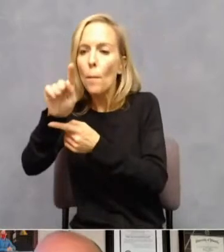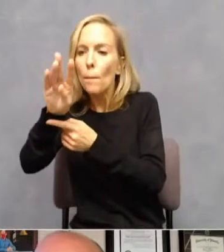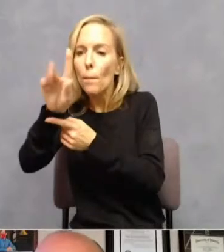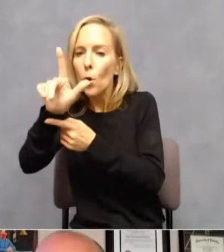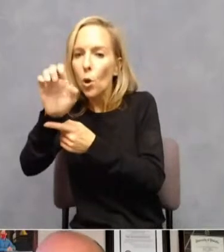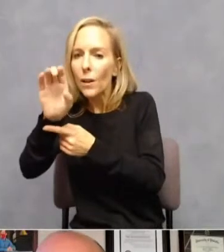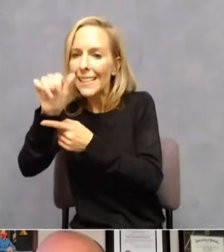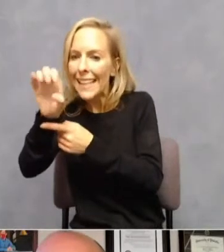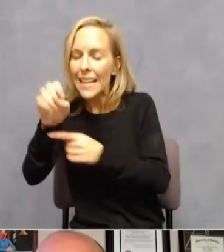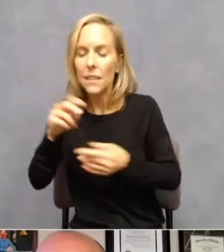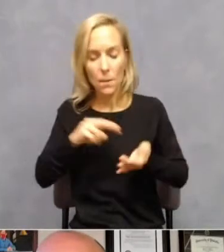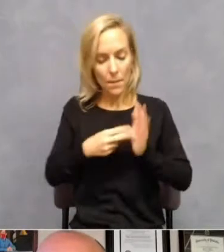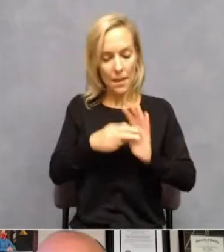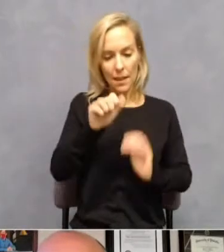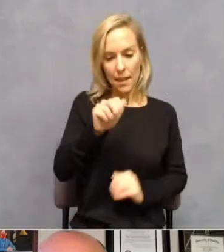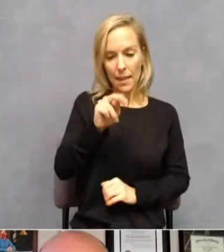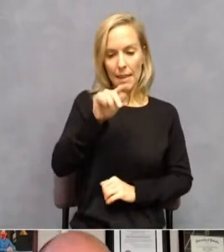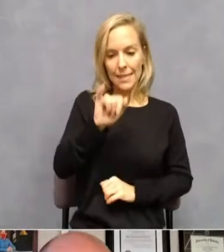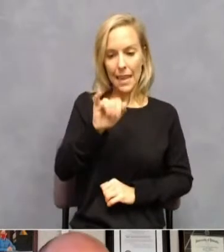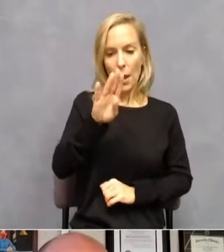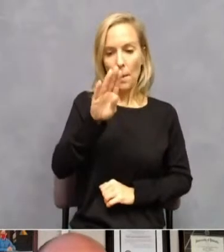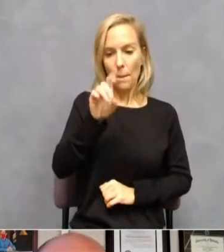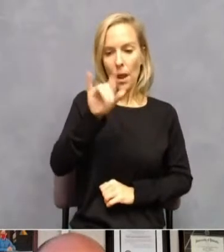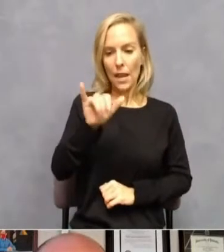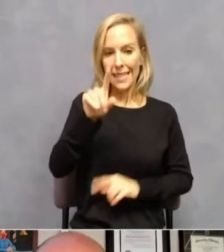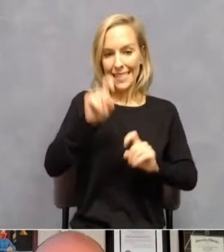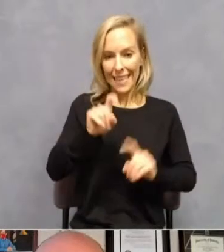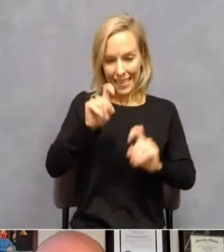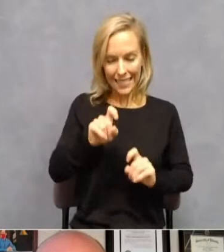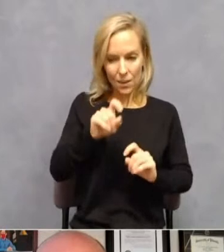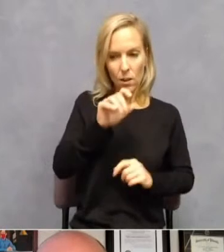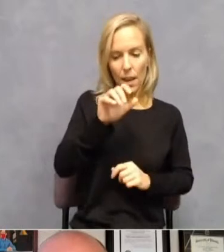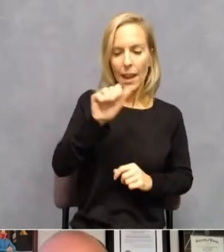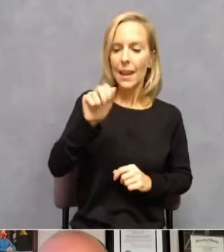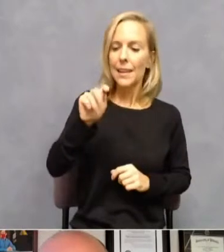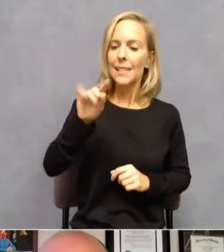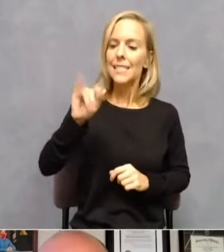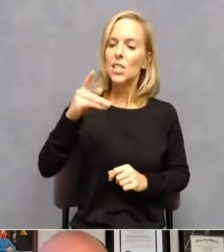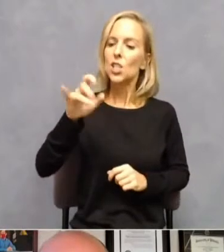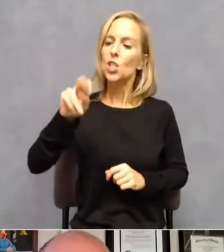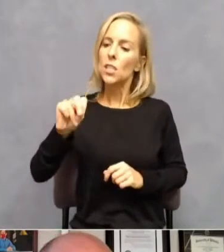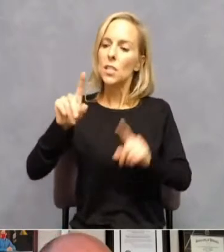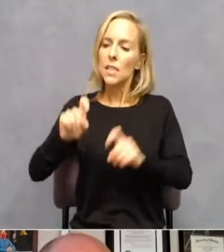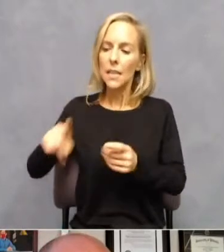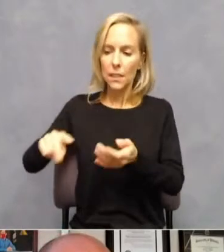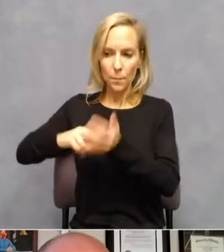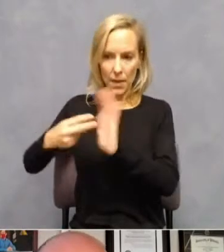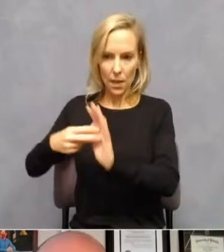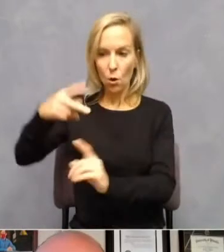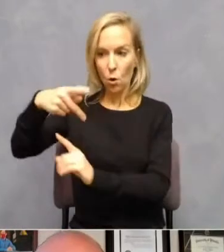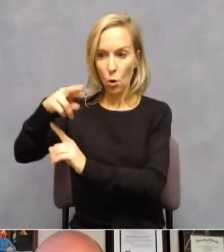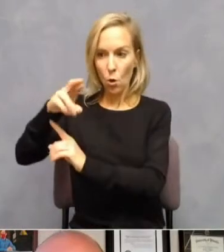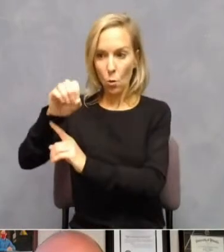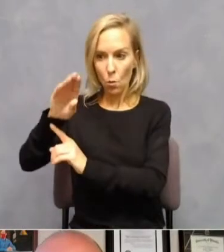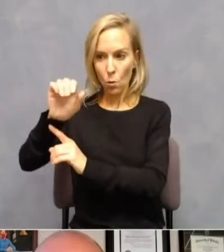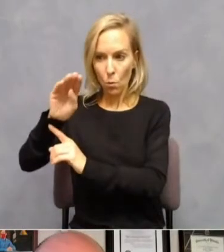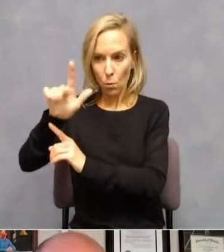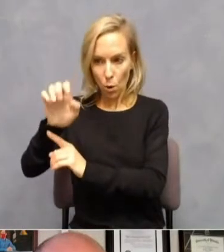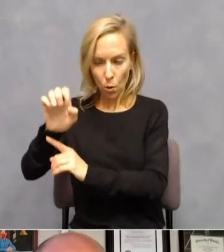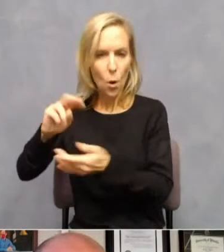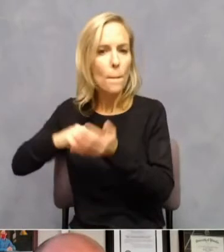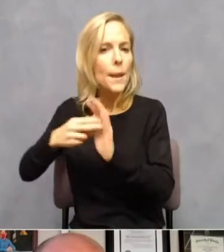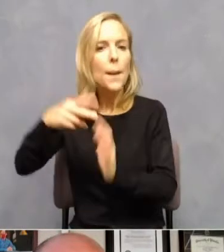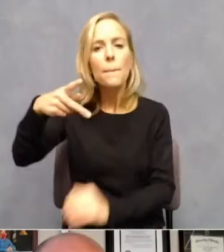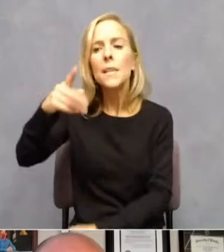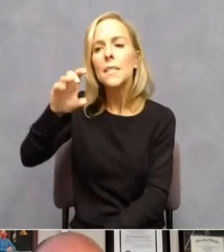the antigen tests, some of those remain probable unless they get a PCR test or meet other